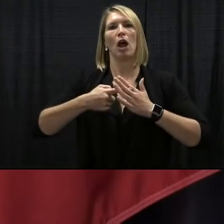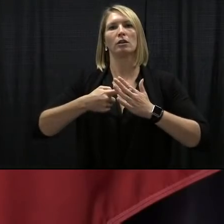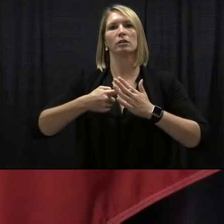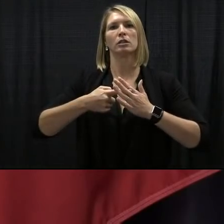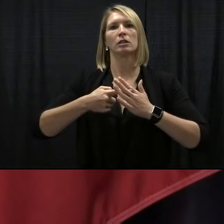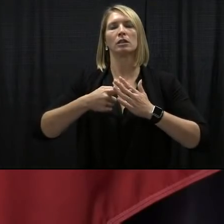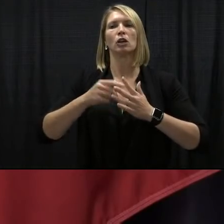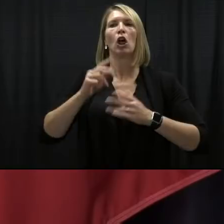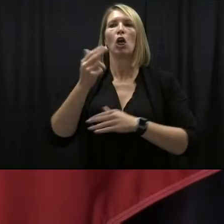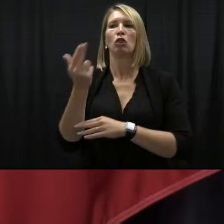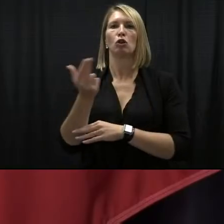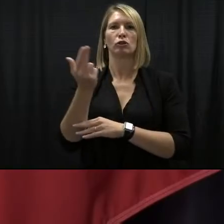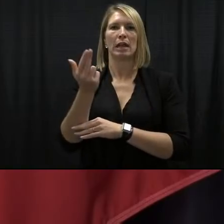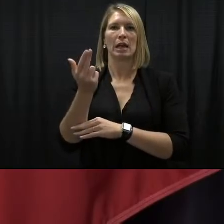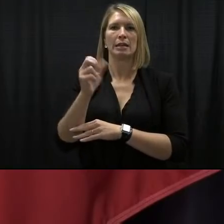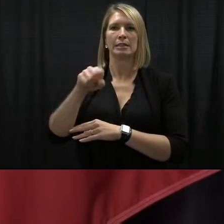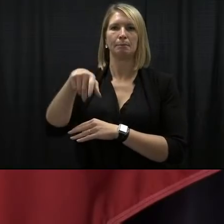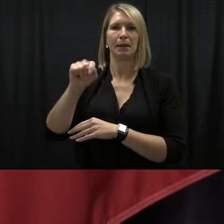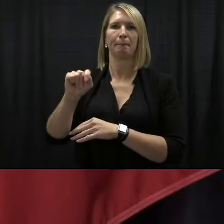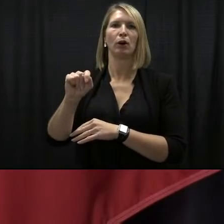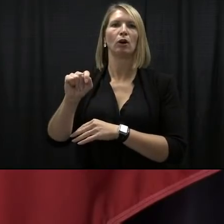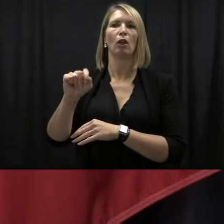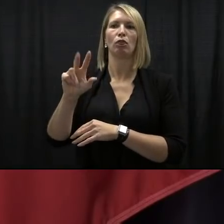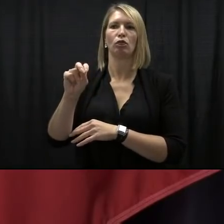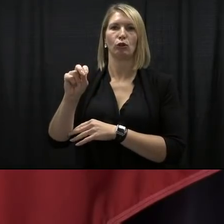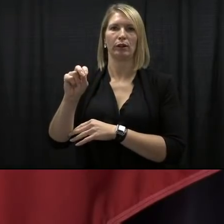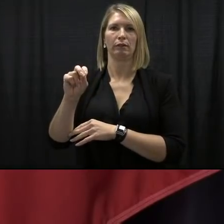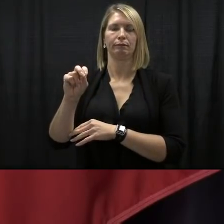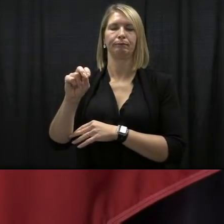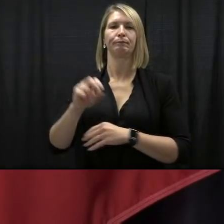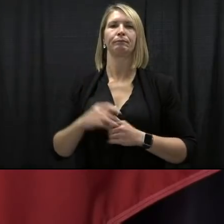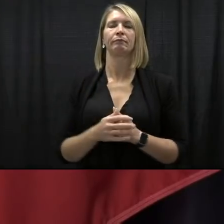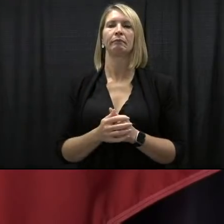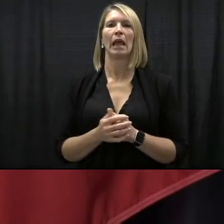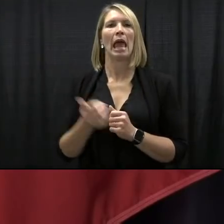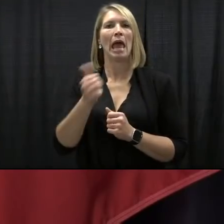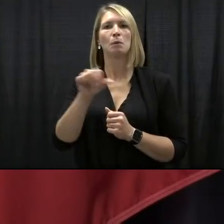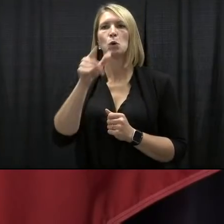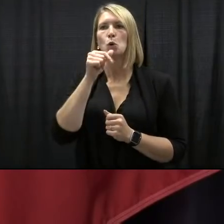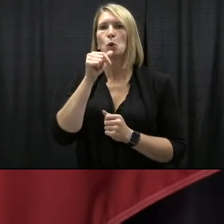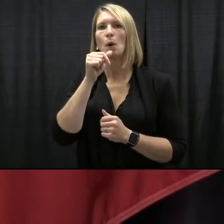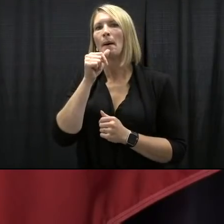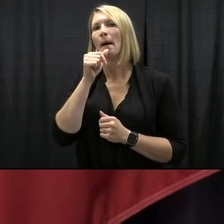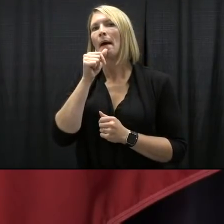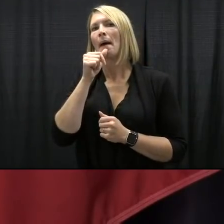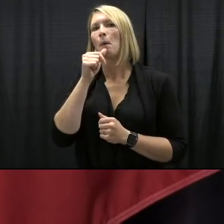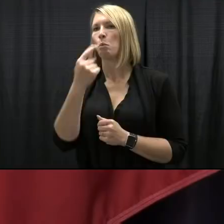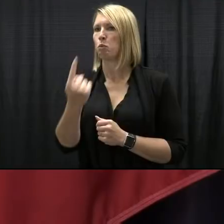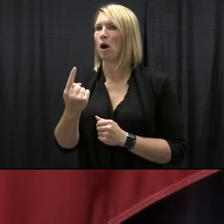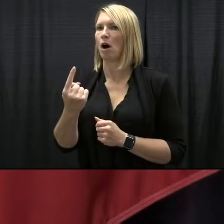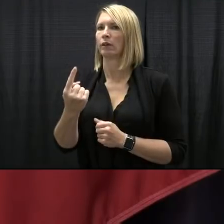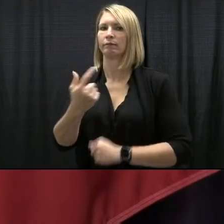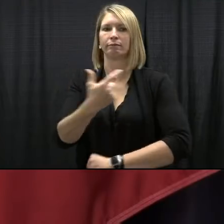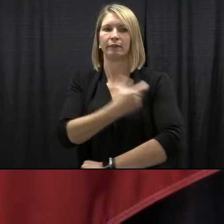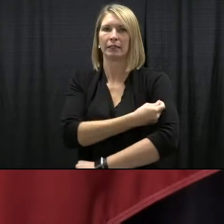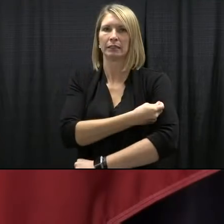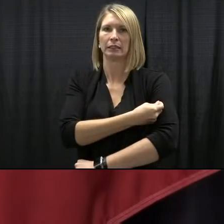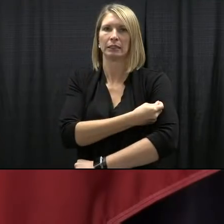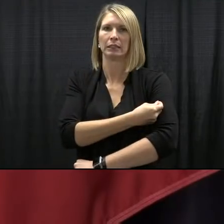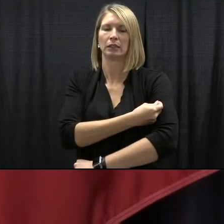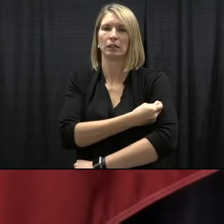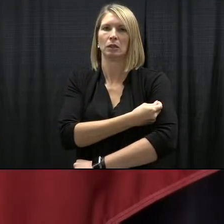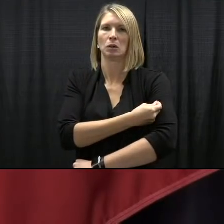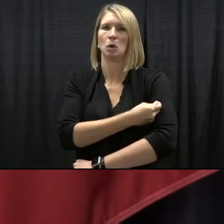a.m. Thursday, September 30th. First, anyone partially vaccinated will now have the same requirements as unvaccinated